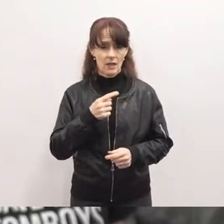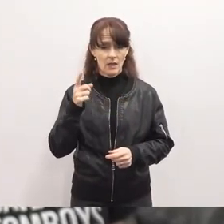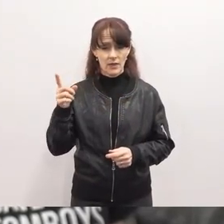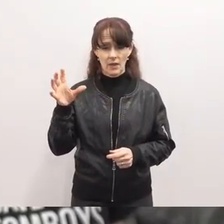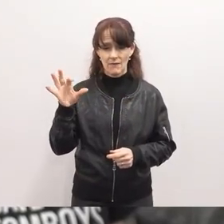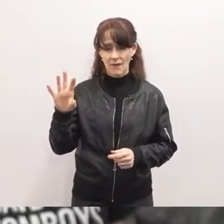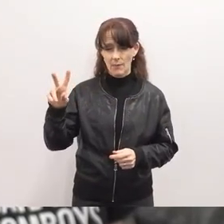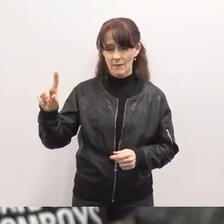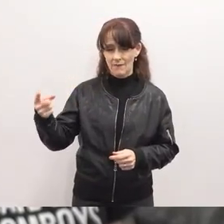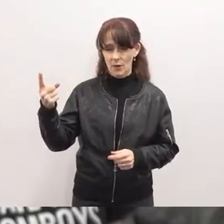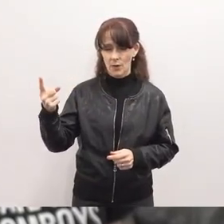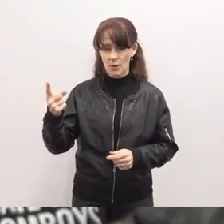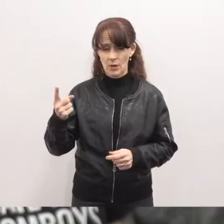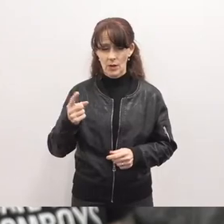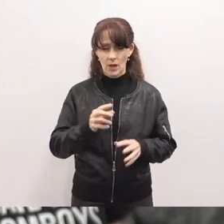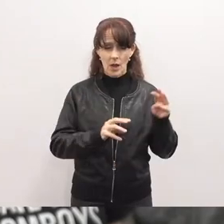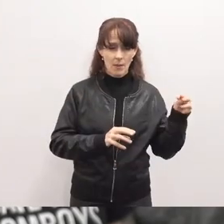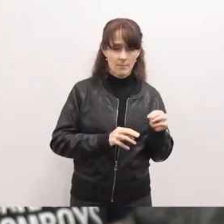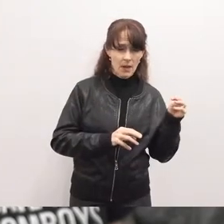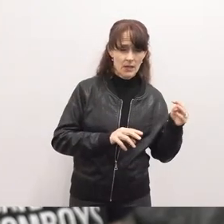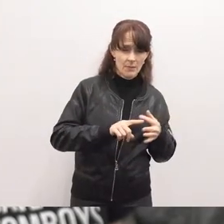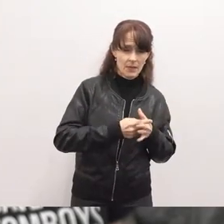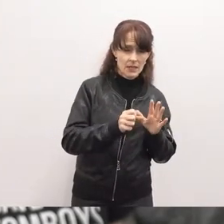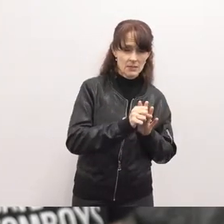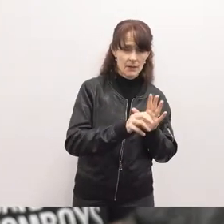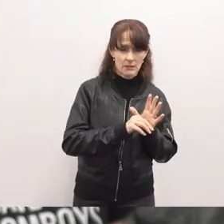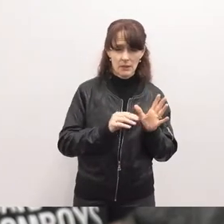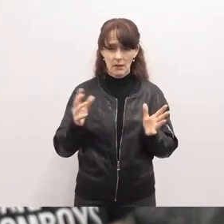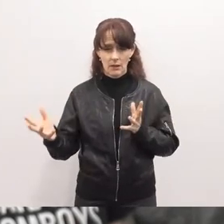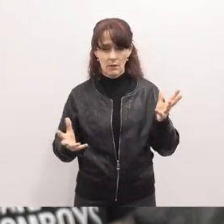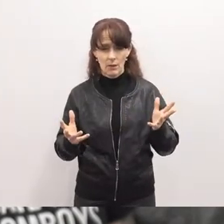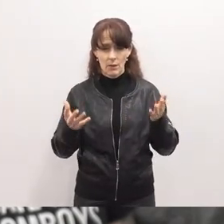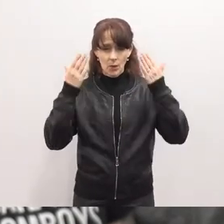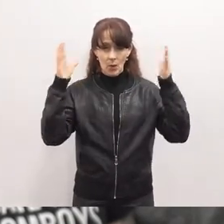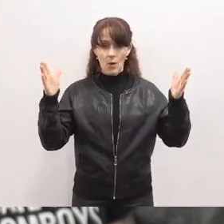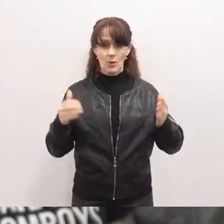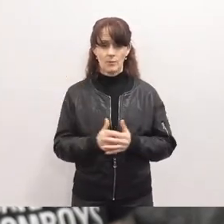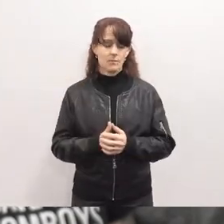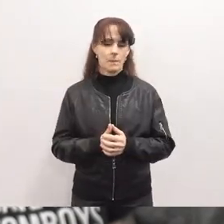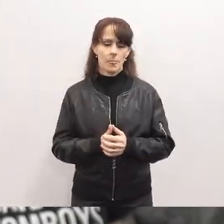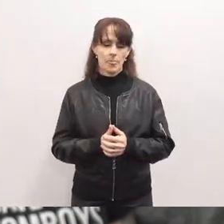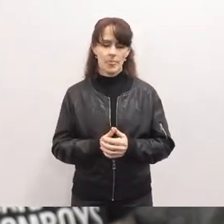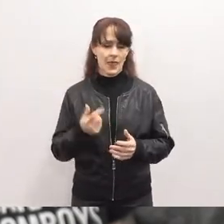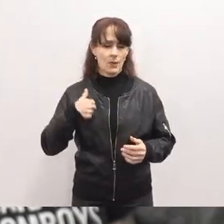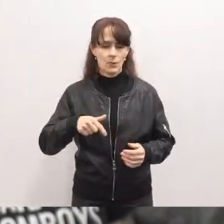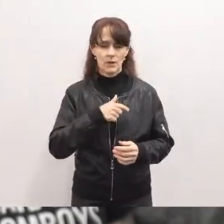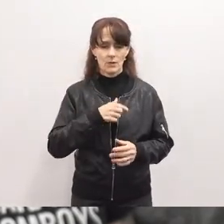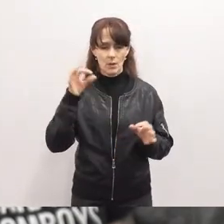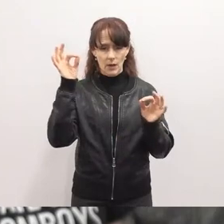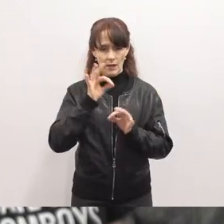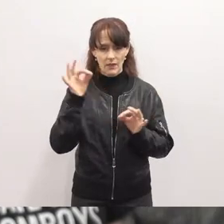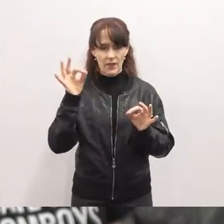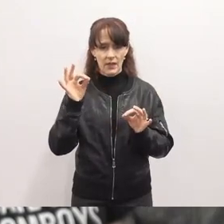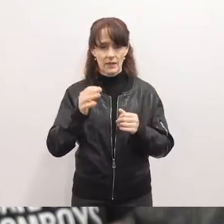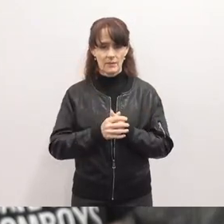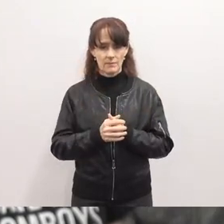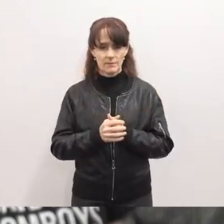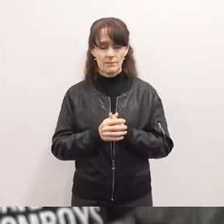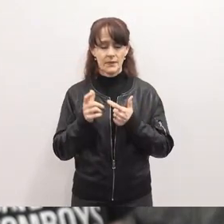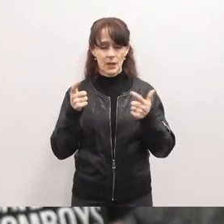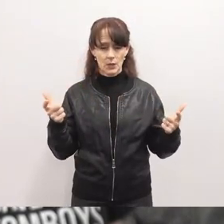February 1st. Maybe they were supposed to be there on Monday at the beginning of the semester. Who knows? We don't know anything. And that's